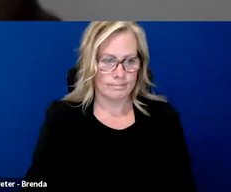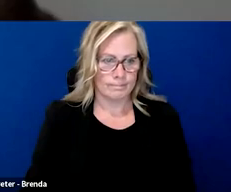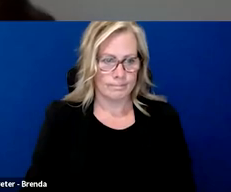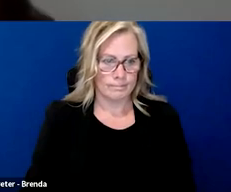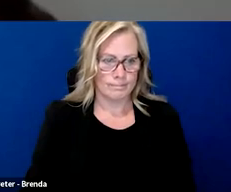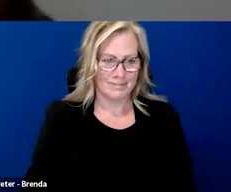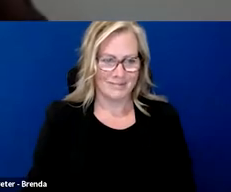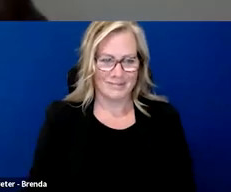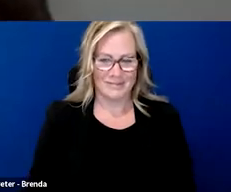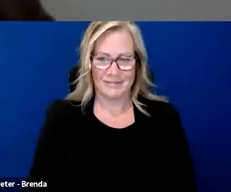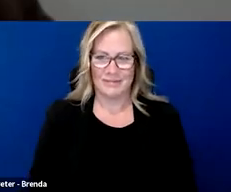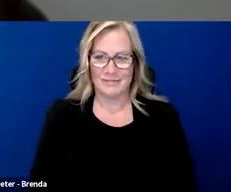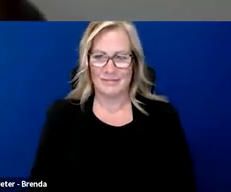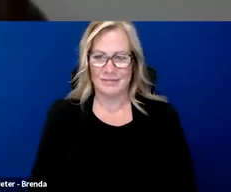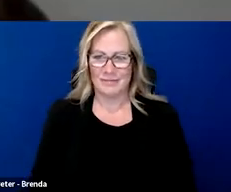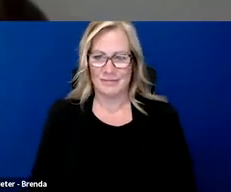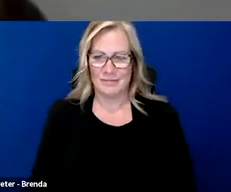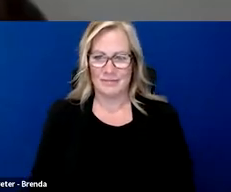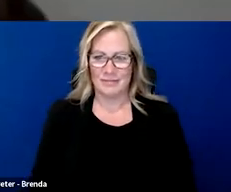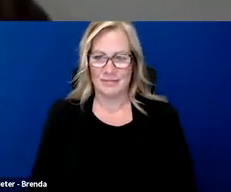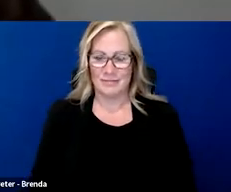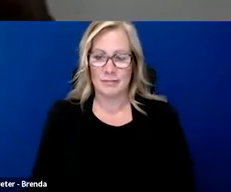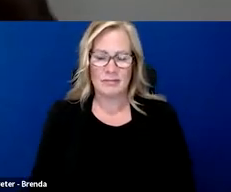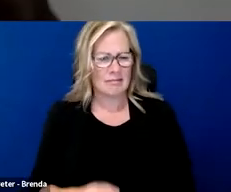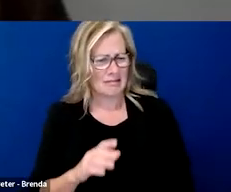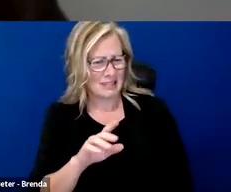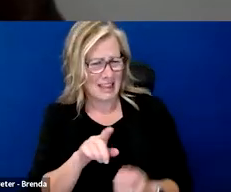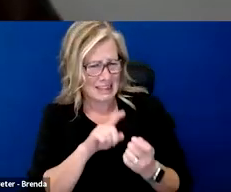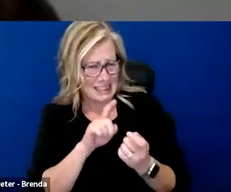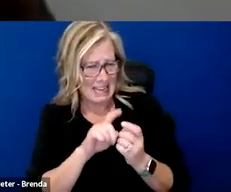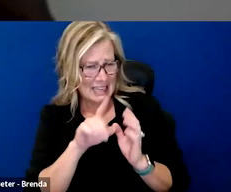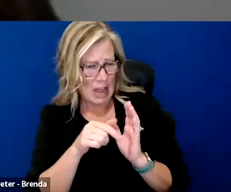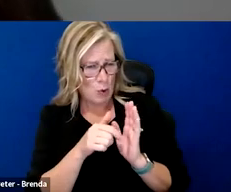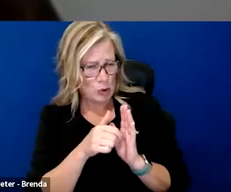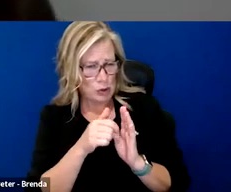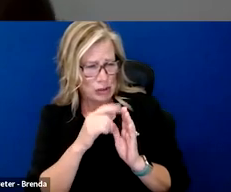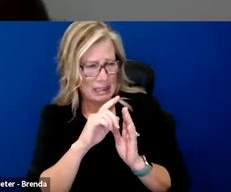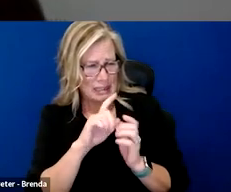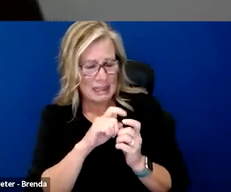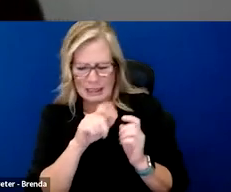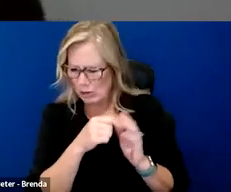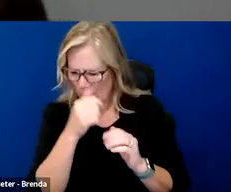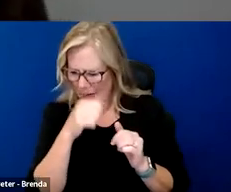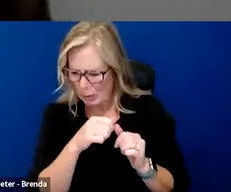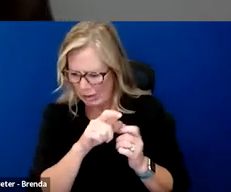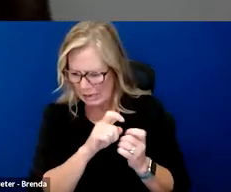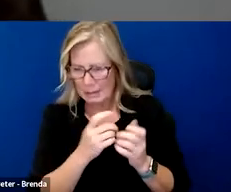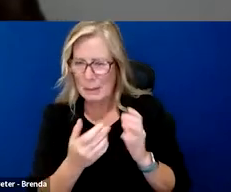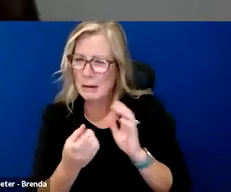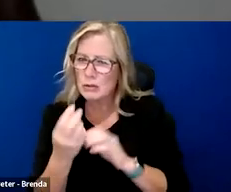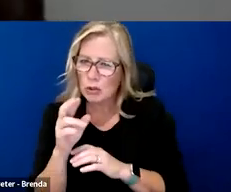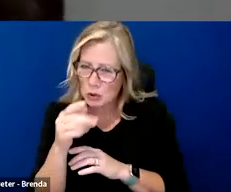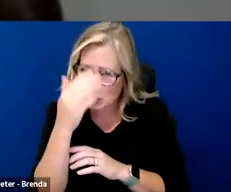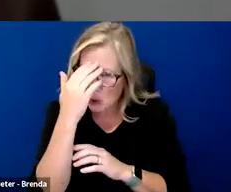I don't know the exact hours. I don't know, Dr. Schwandt, if you know, but I remember reading something was around 8 p.m. It's